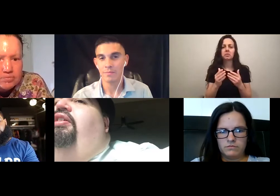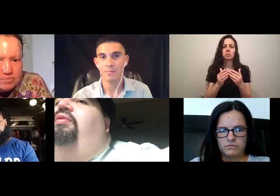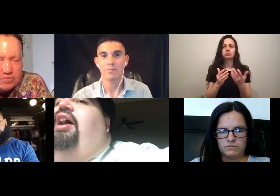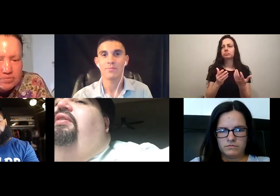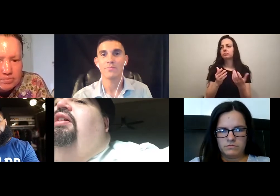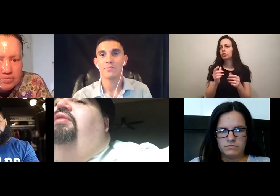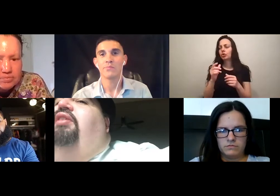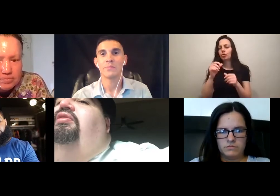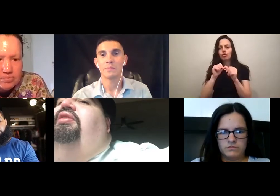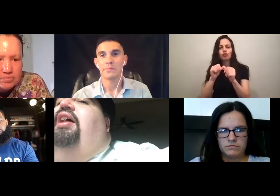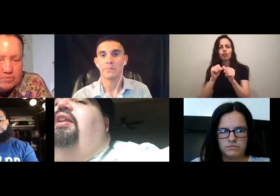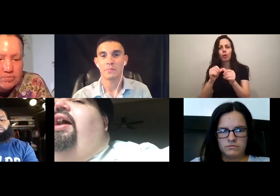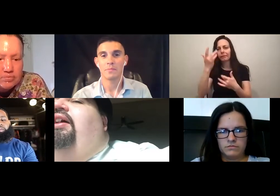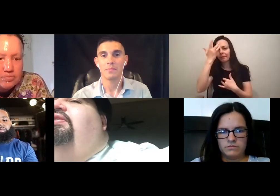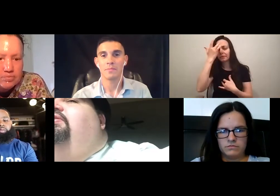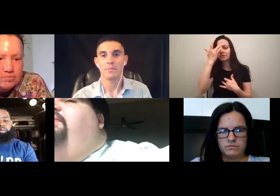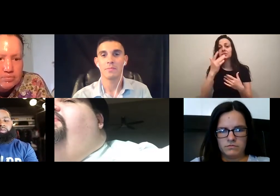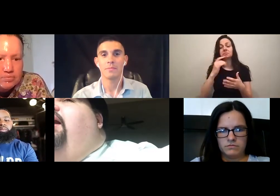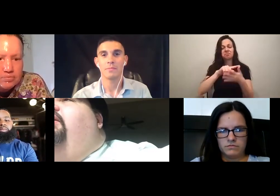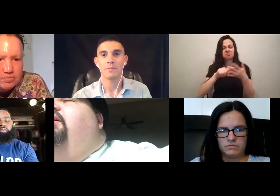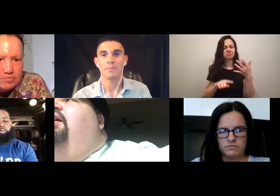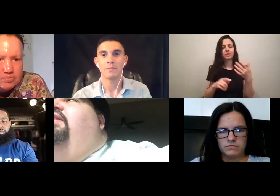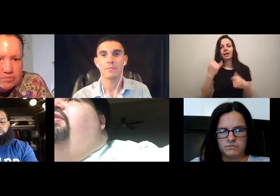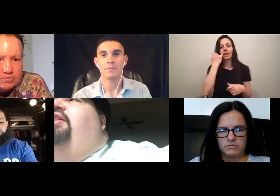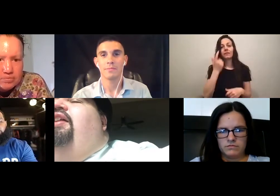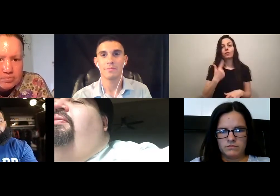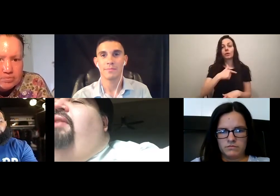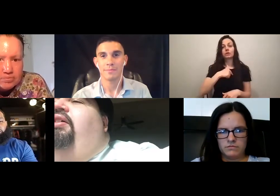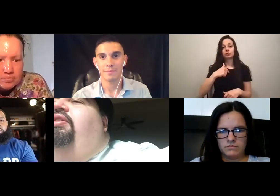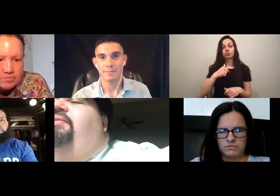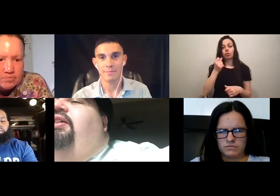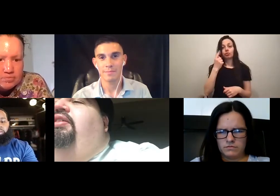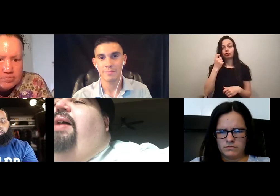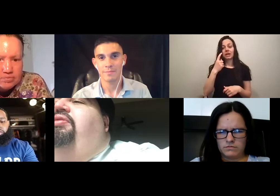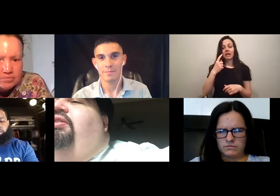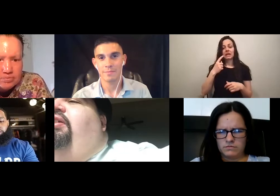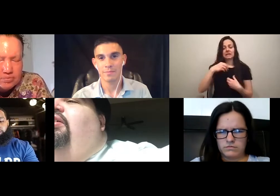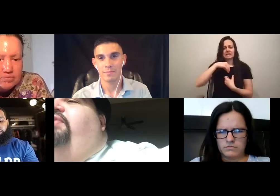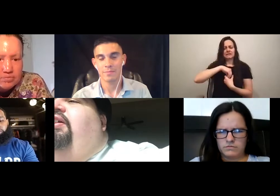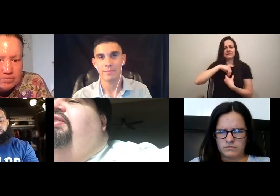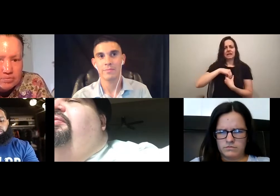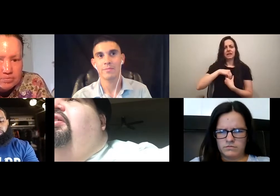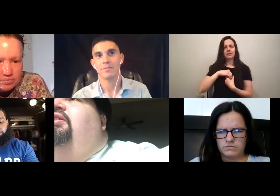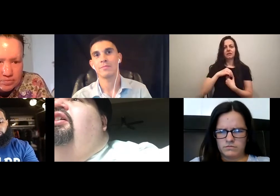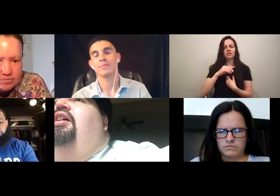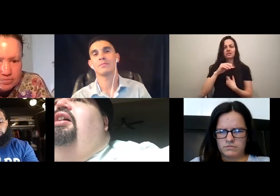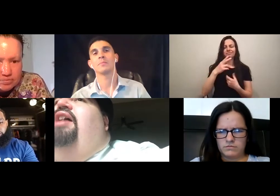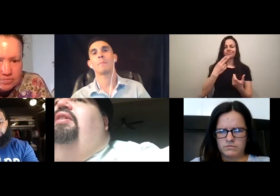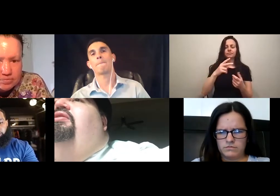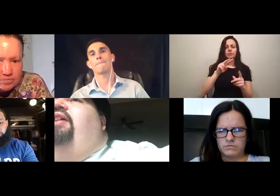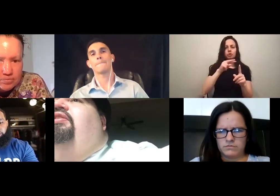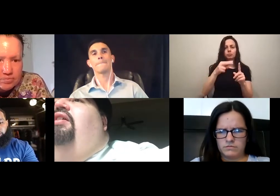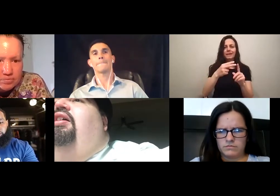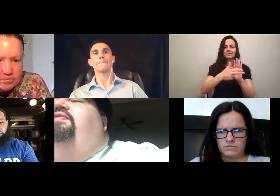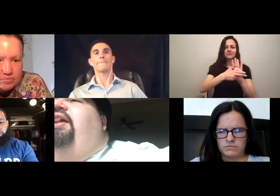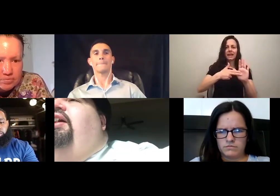chronic illness, whatever, if we understand that deep down, the stigmas, the misconceptions are very similar, and we